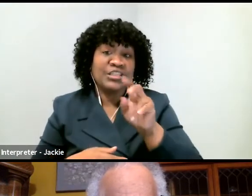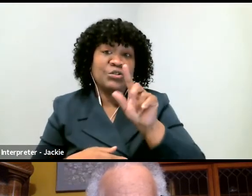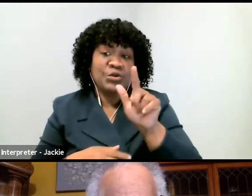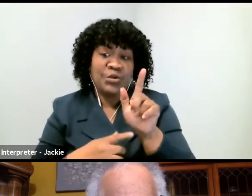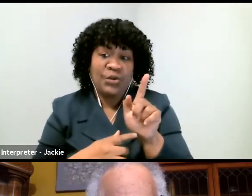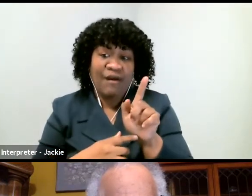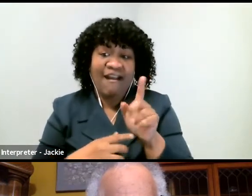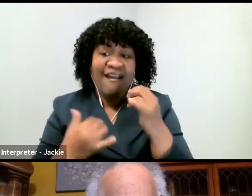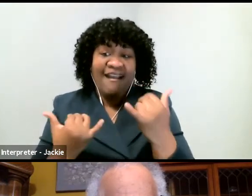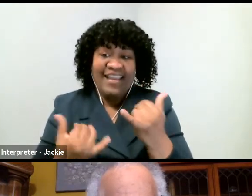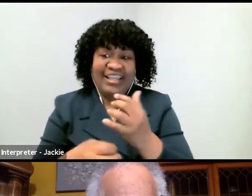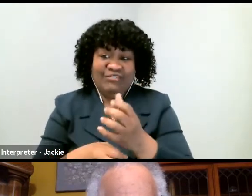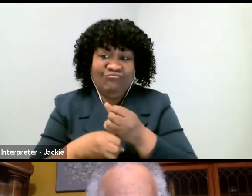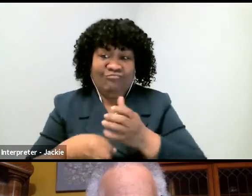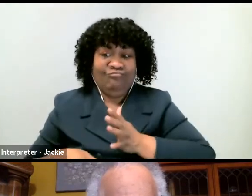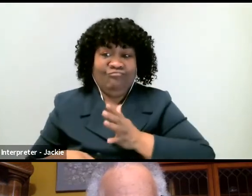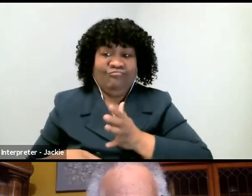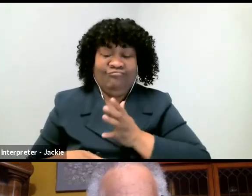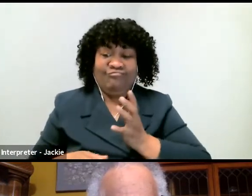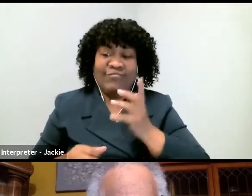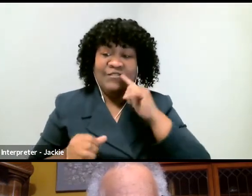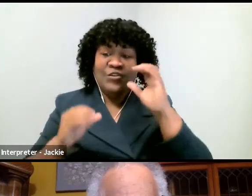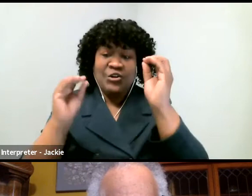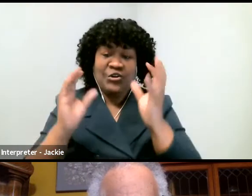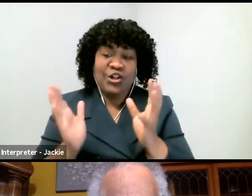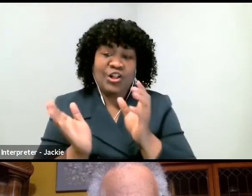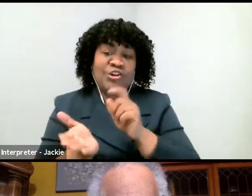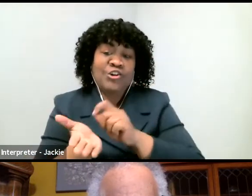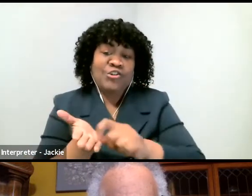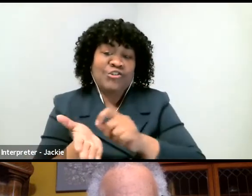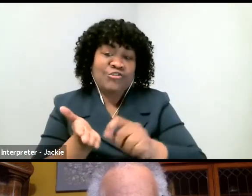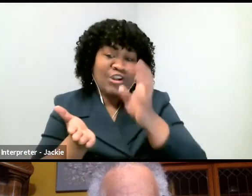is the Reynolds Price Distinguished Professor of Creative Writing at Duke